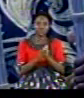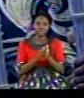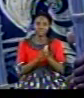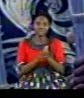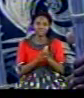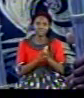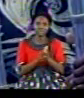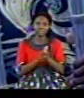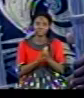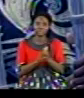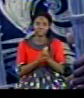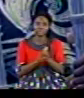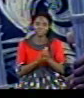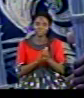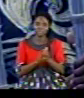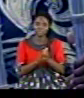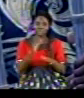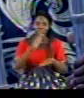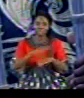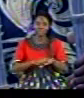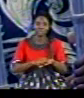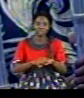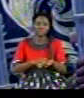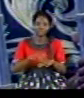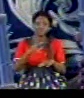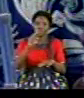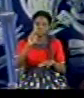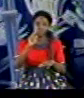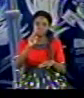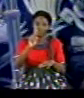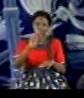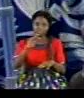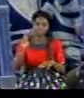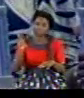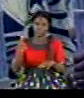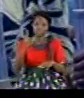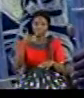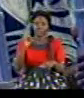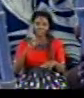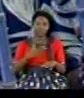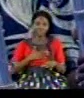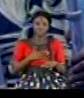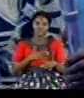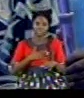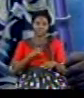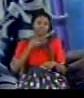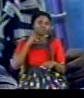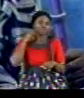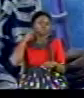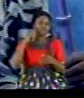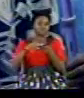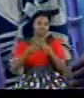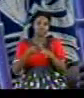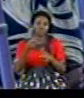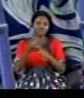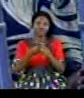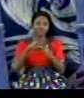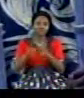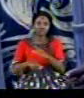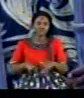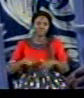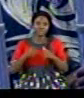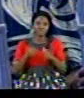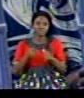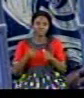on 22nd, one of my pastor friend from Deeper Life took